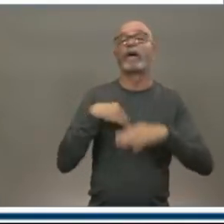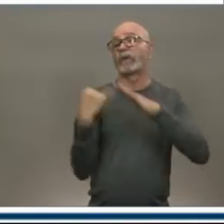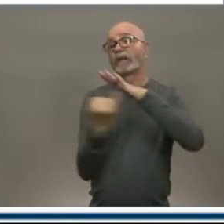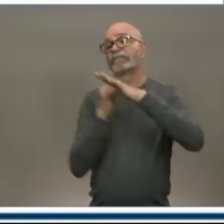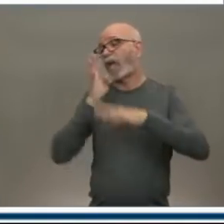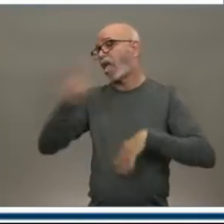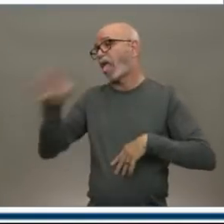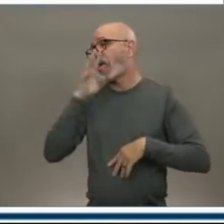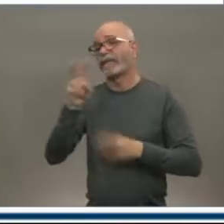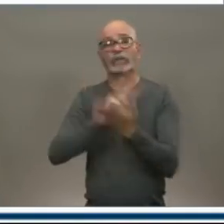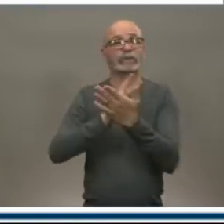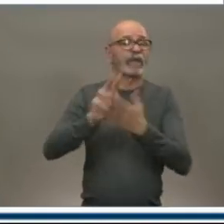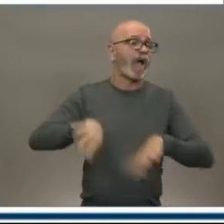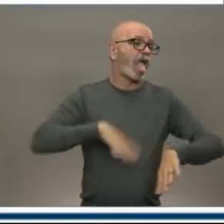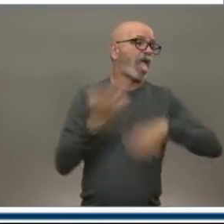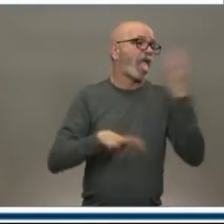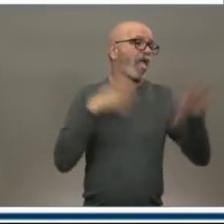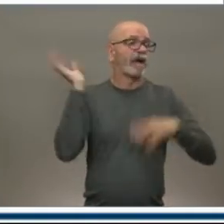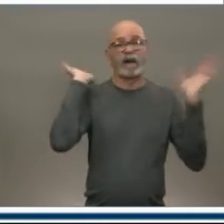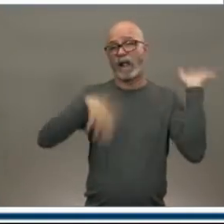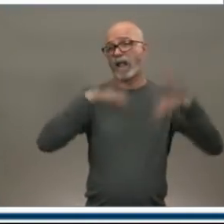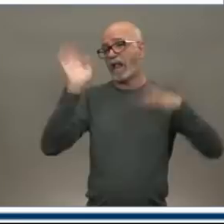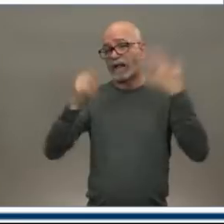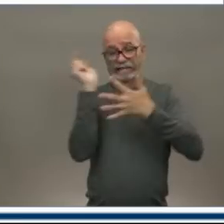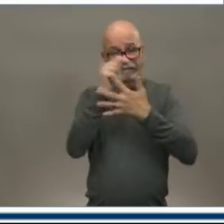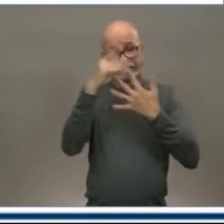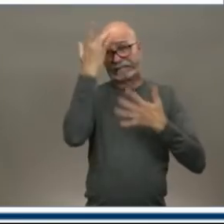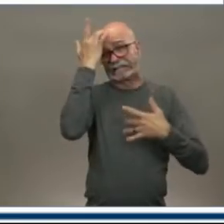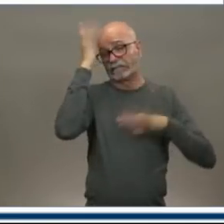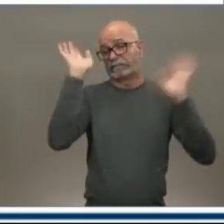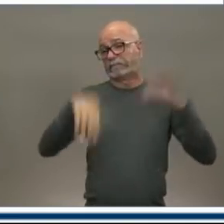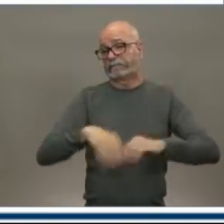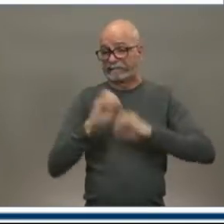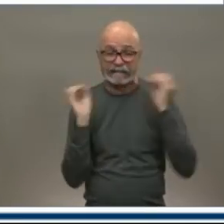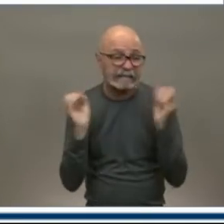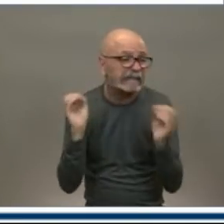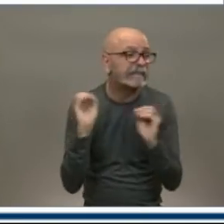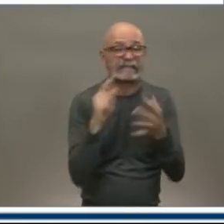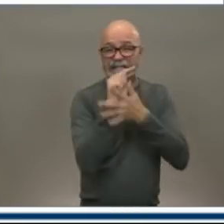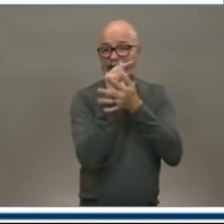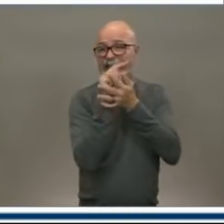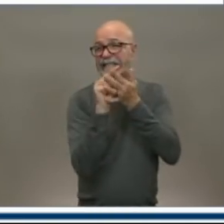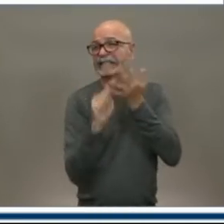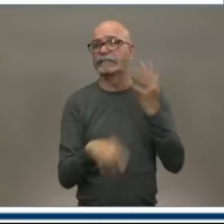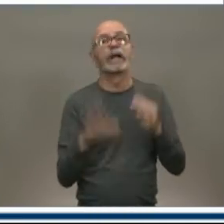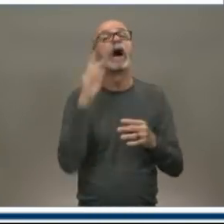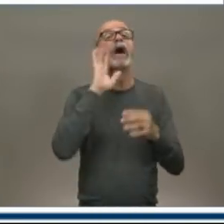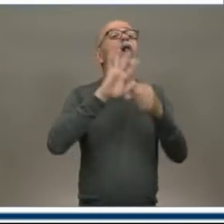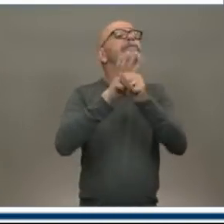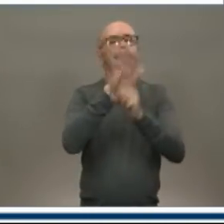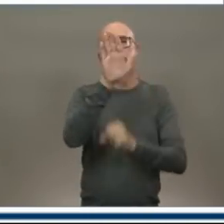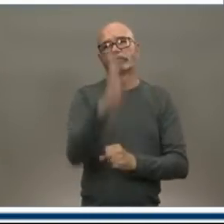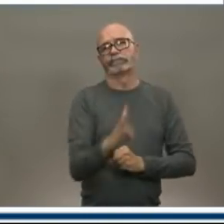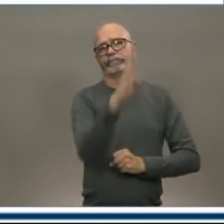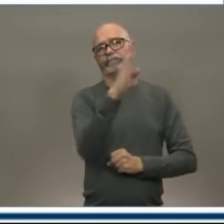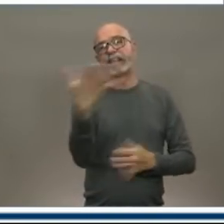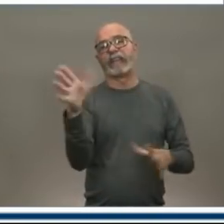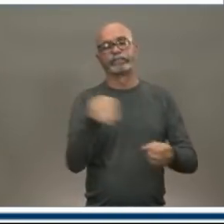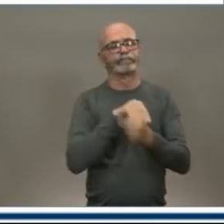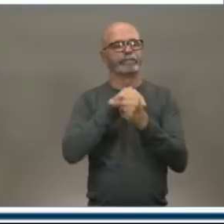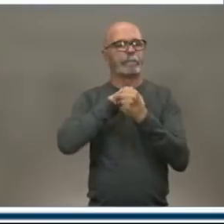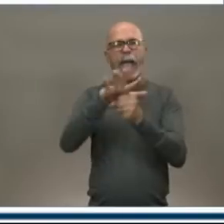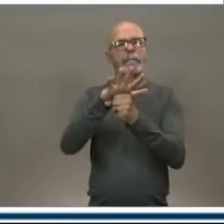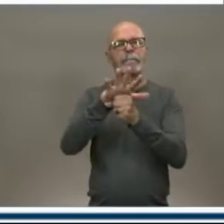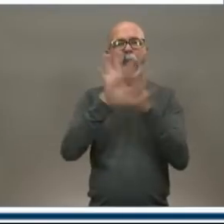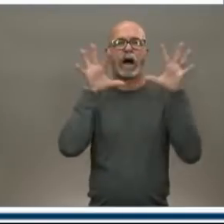by ignoring our symptoms, or by not getting tested when we are sick, COVID pounces and cases climb. We are heading